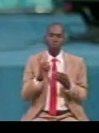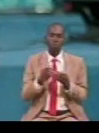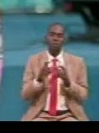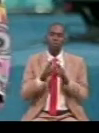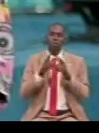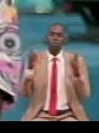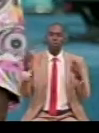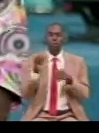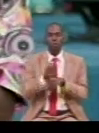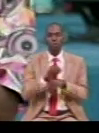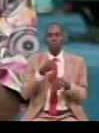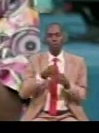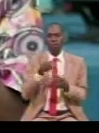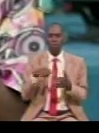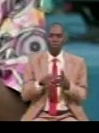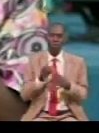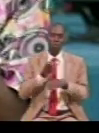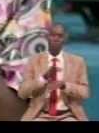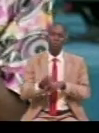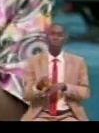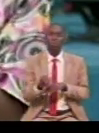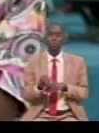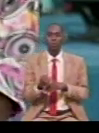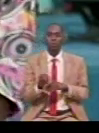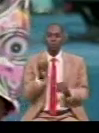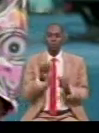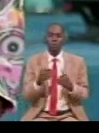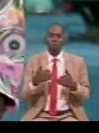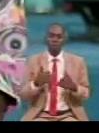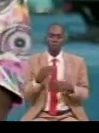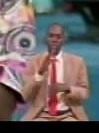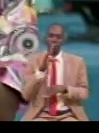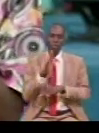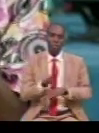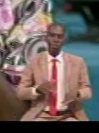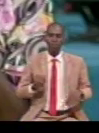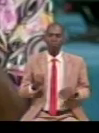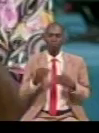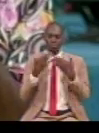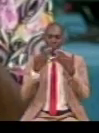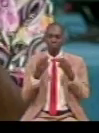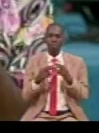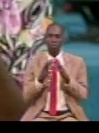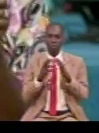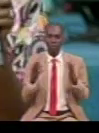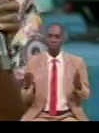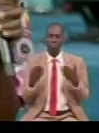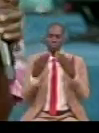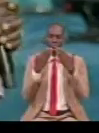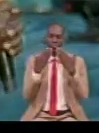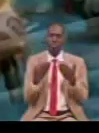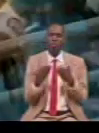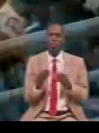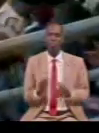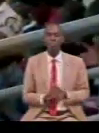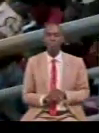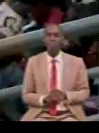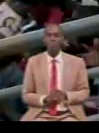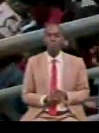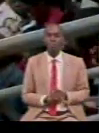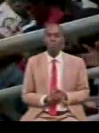this ministry which he has been called. Thank you very much. Praise God. Amen.